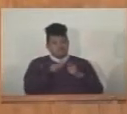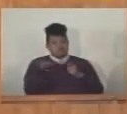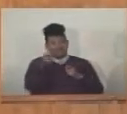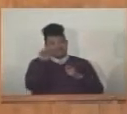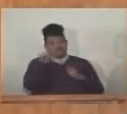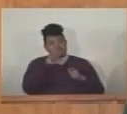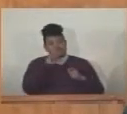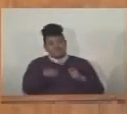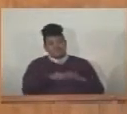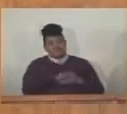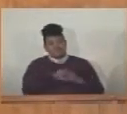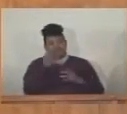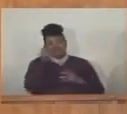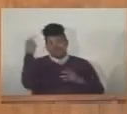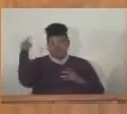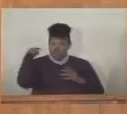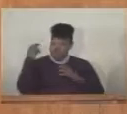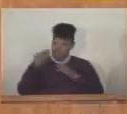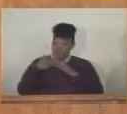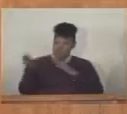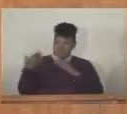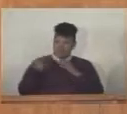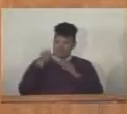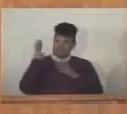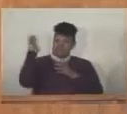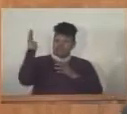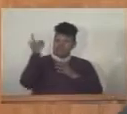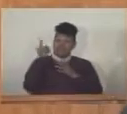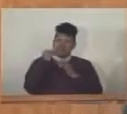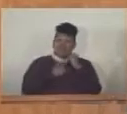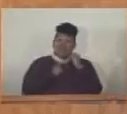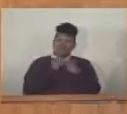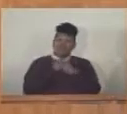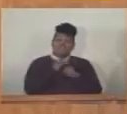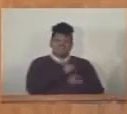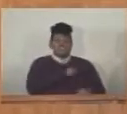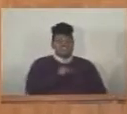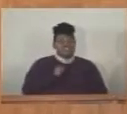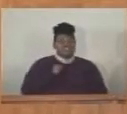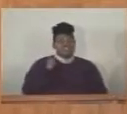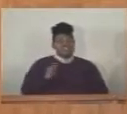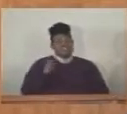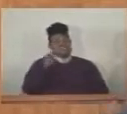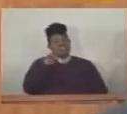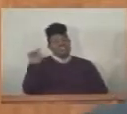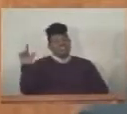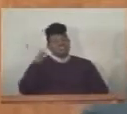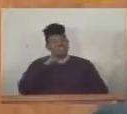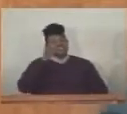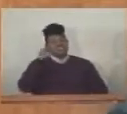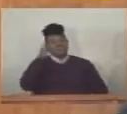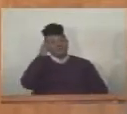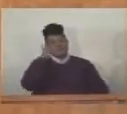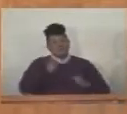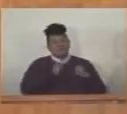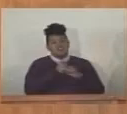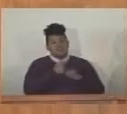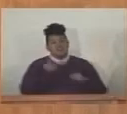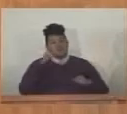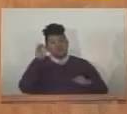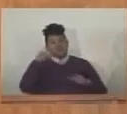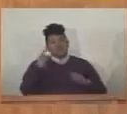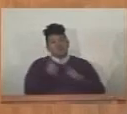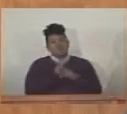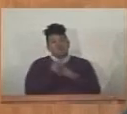I recall after my speech last year, Senator Hill said, oh, it's just 1 year, and we're going to put the proper things